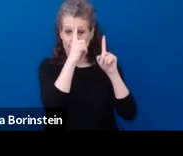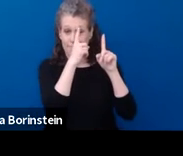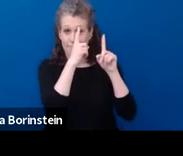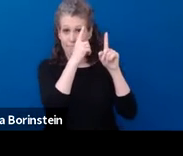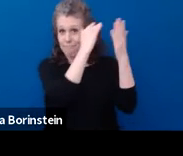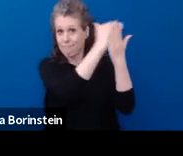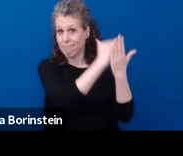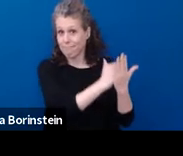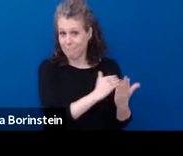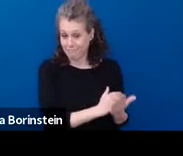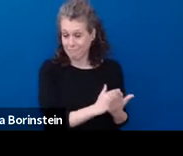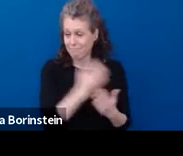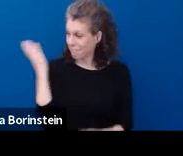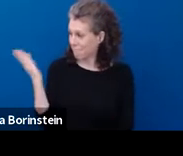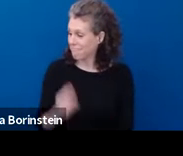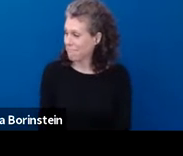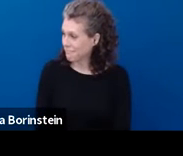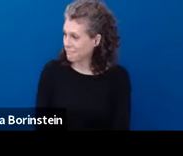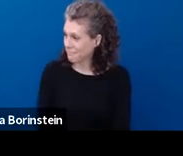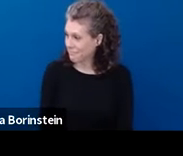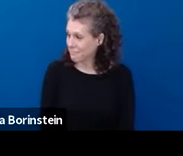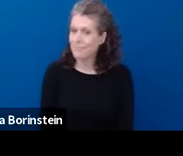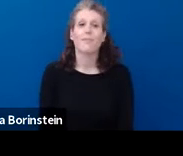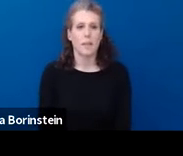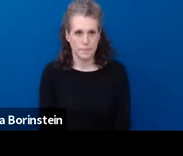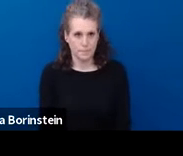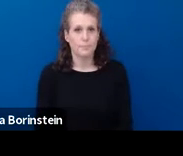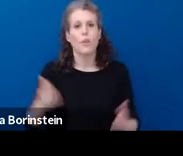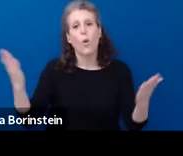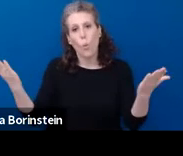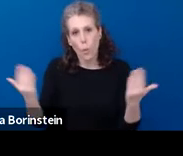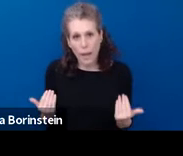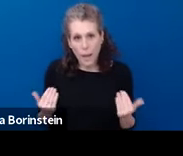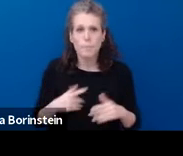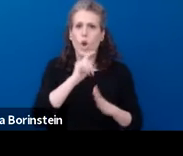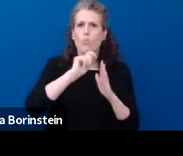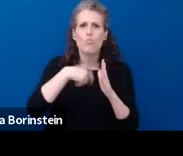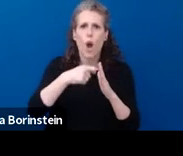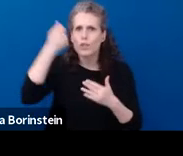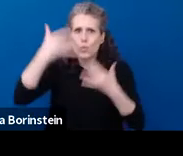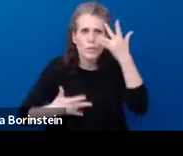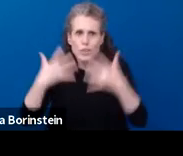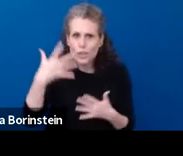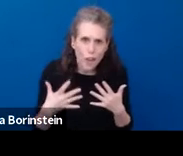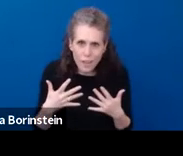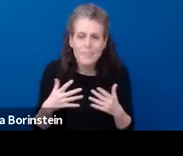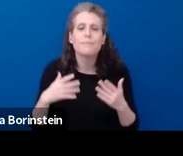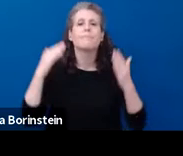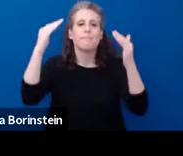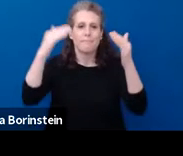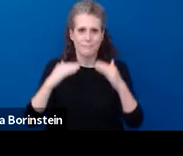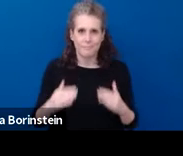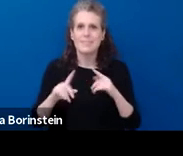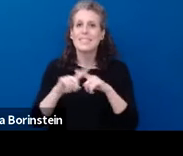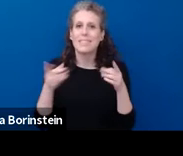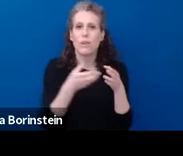also present the project results. Then we will have small breakout sessions in different languages